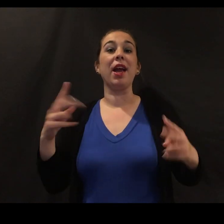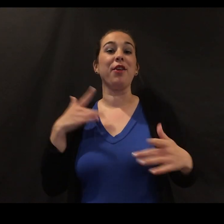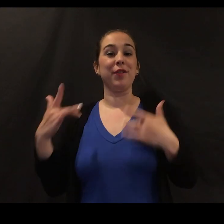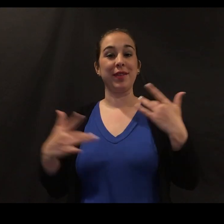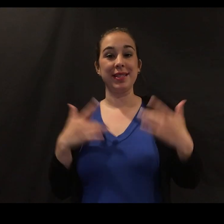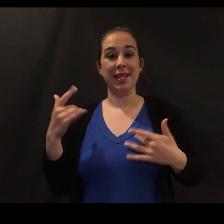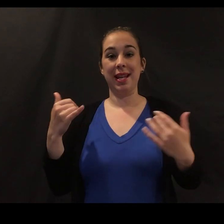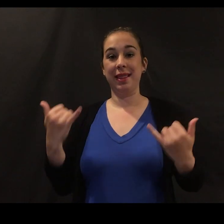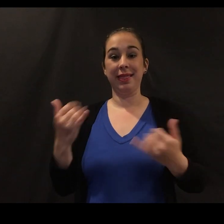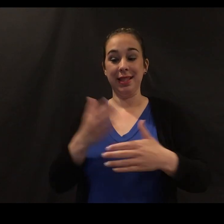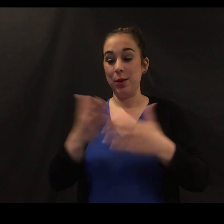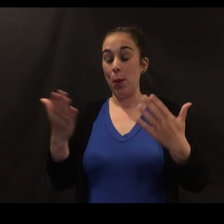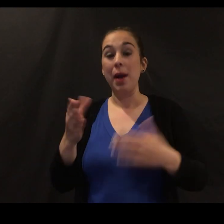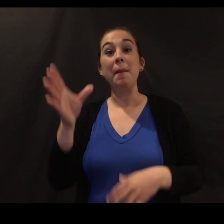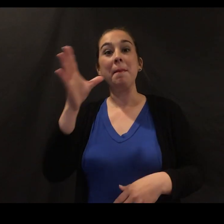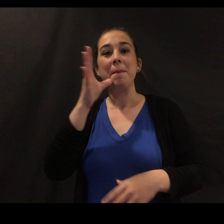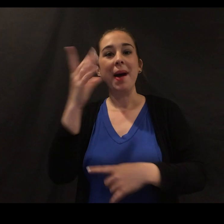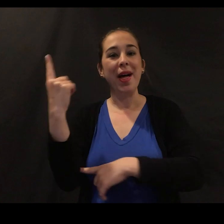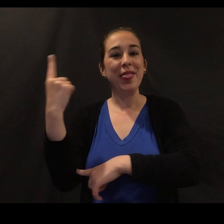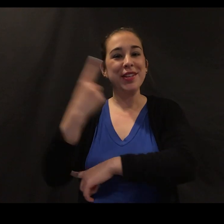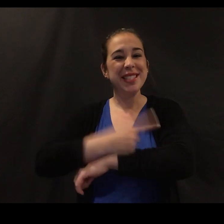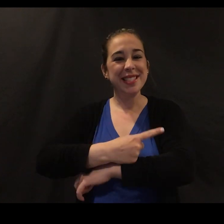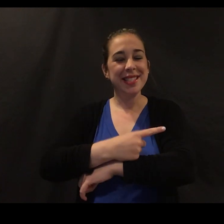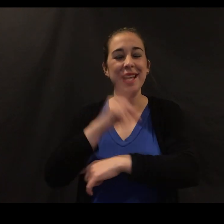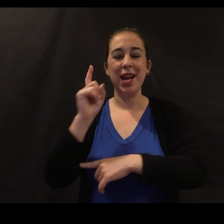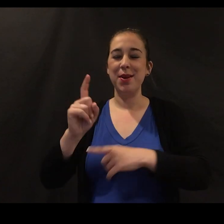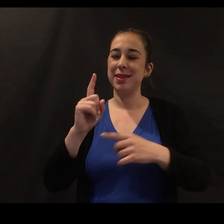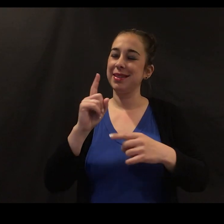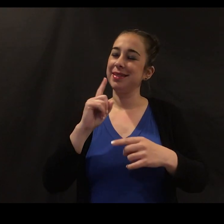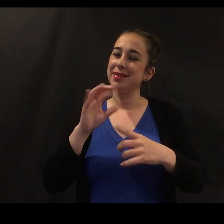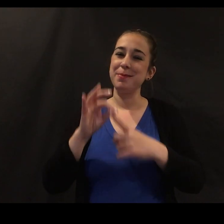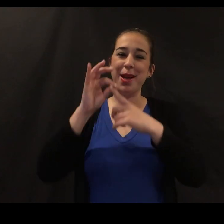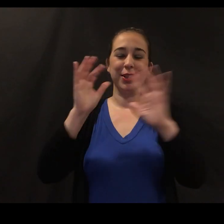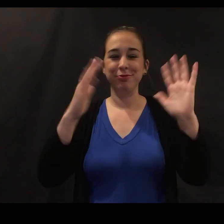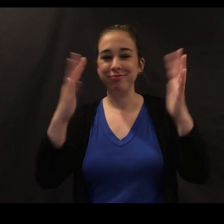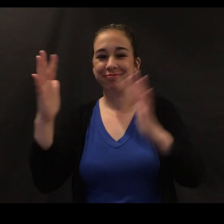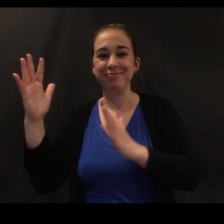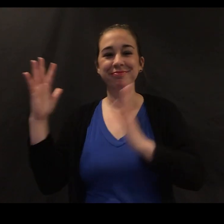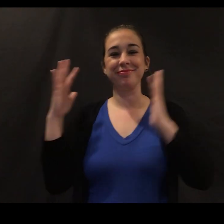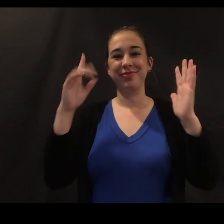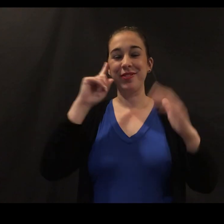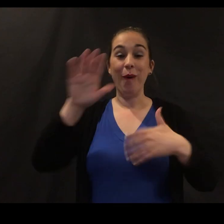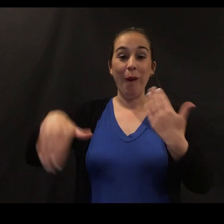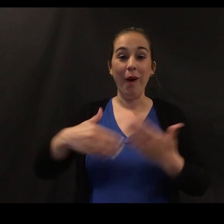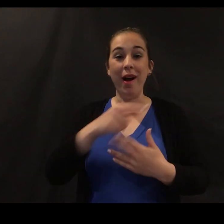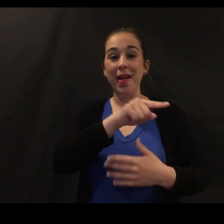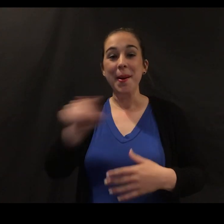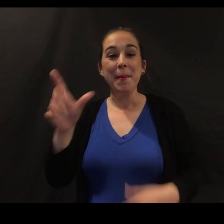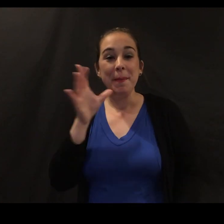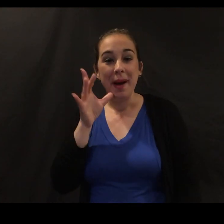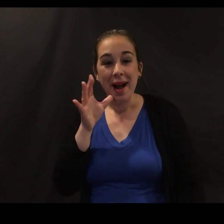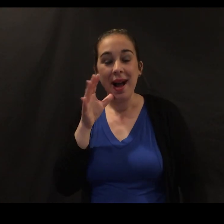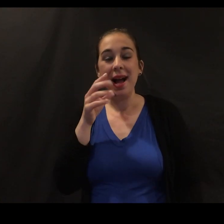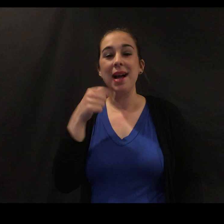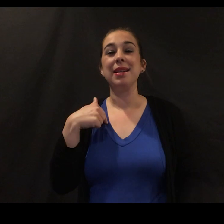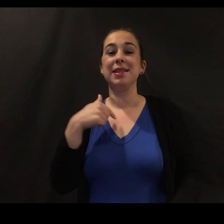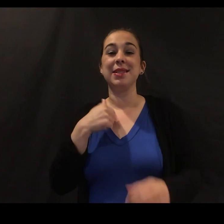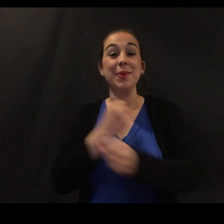this weekend is this Mother's Day. And I think we ought to give a good round of applause to all of our moms. We love you.